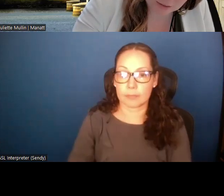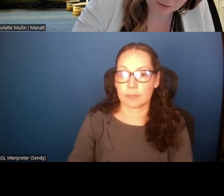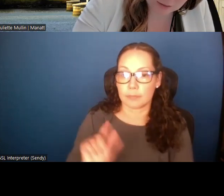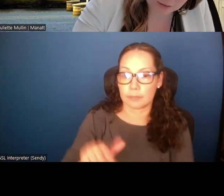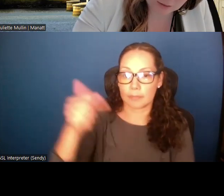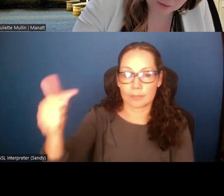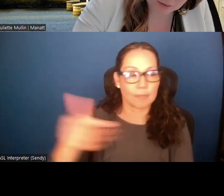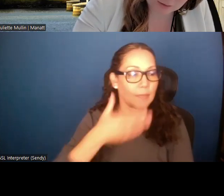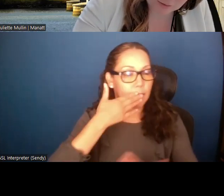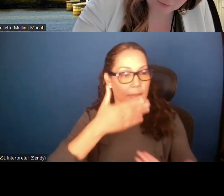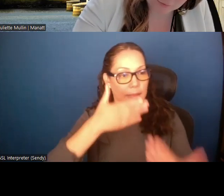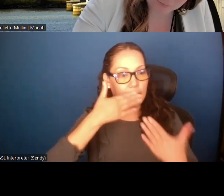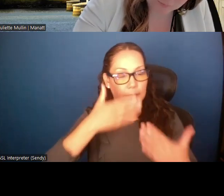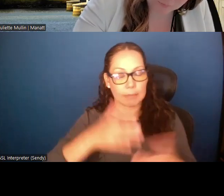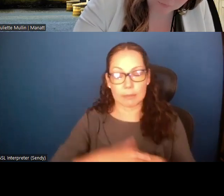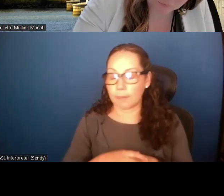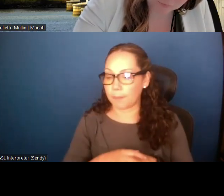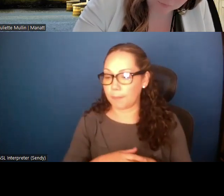Hi, thanks for letting me speak again. I'm